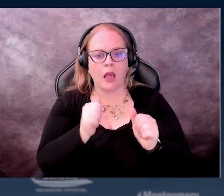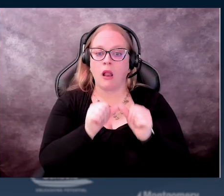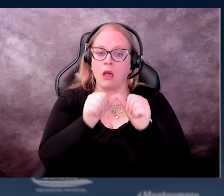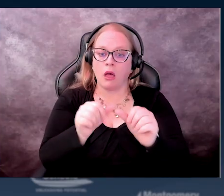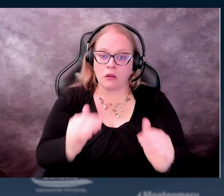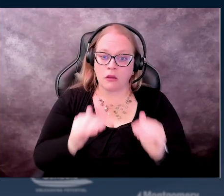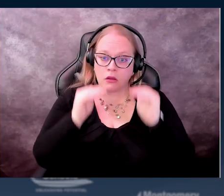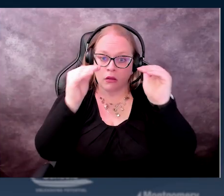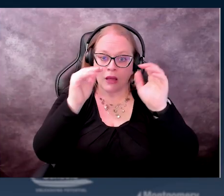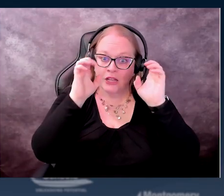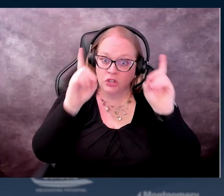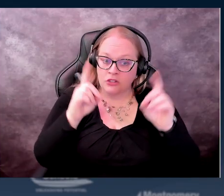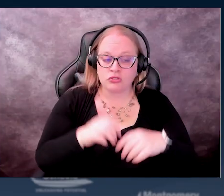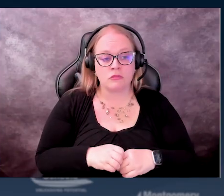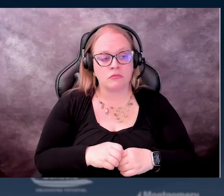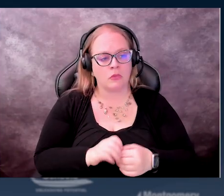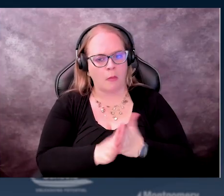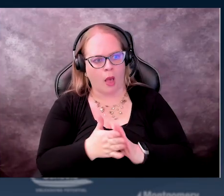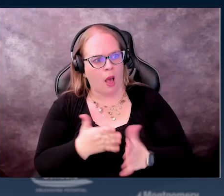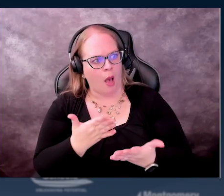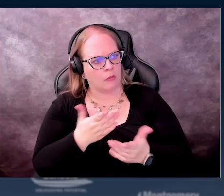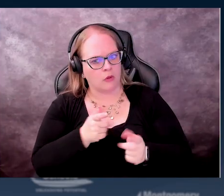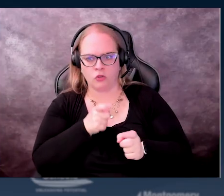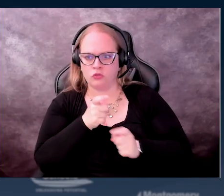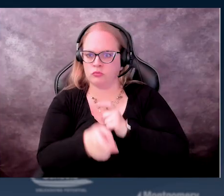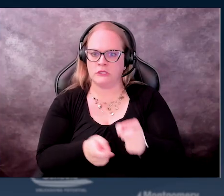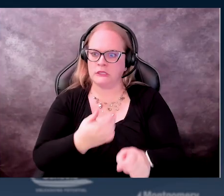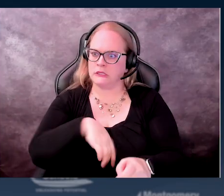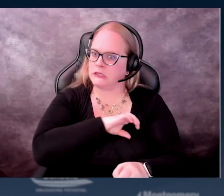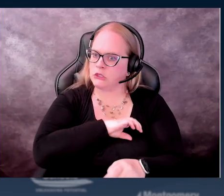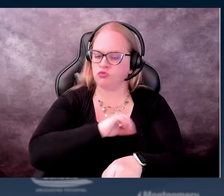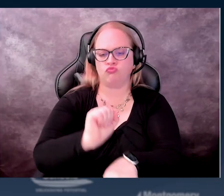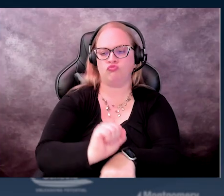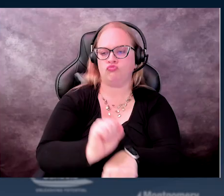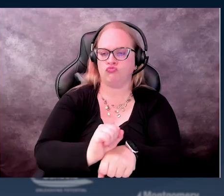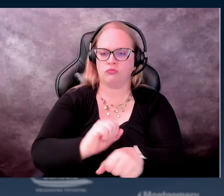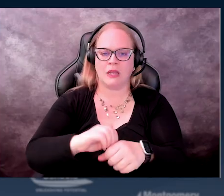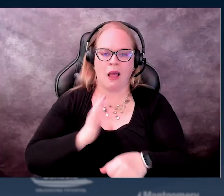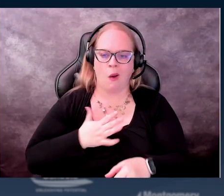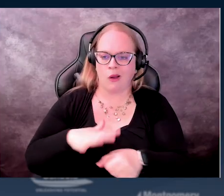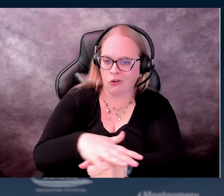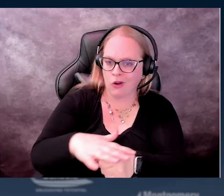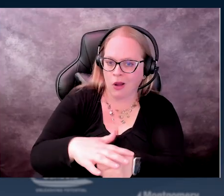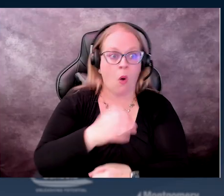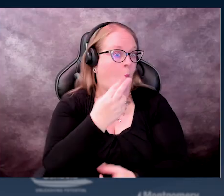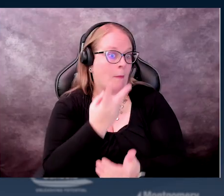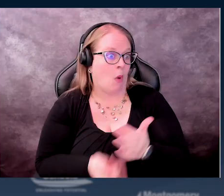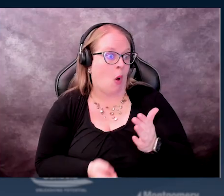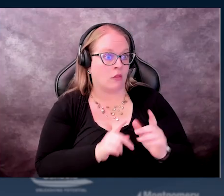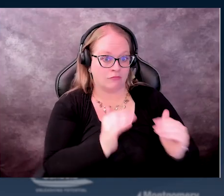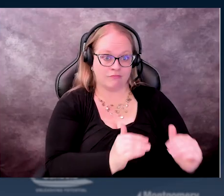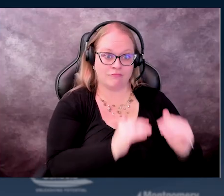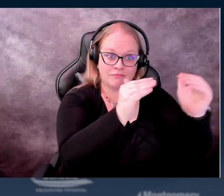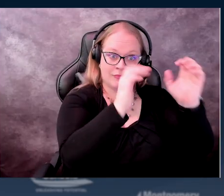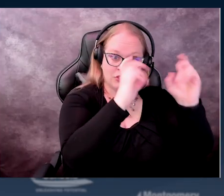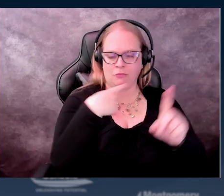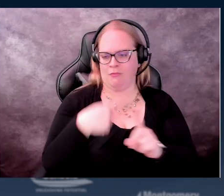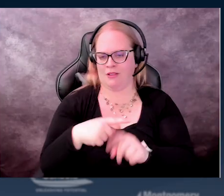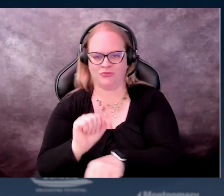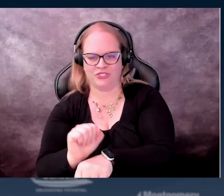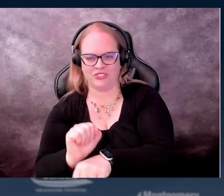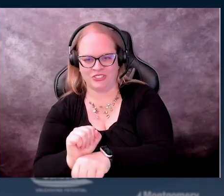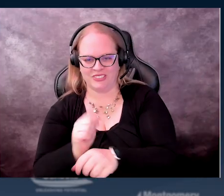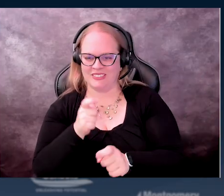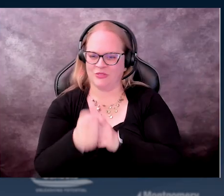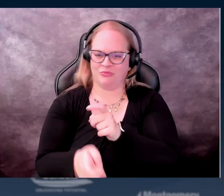place in our area, and or they could be doing both as they continue on and exploring and finding out what is their